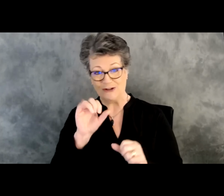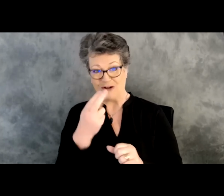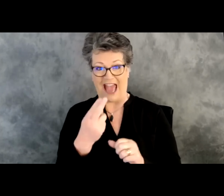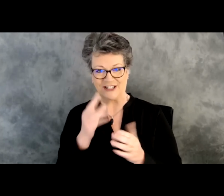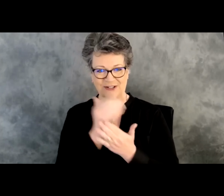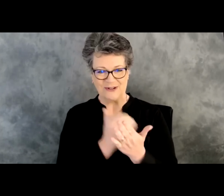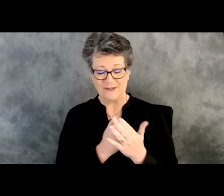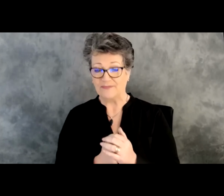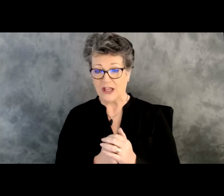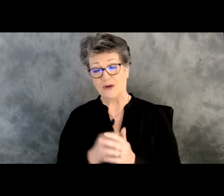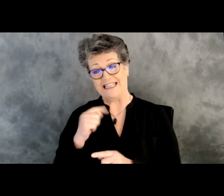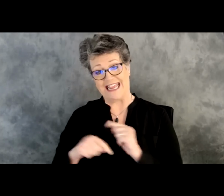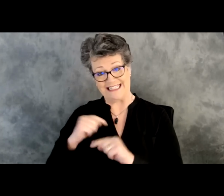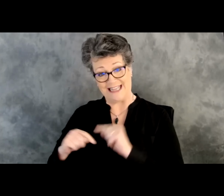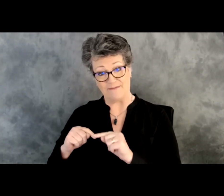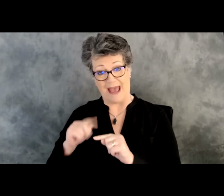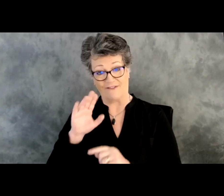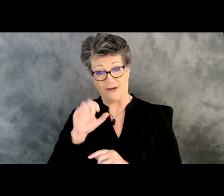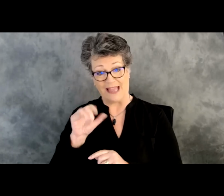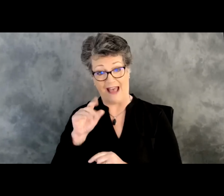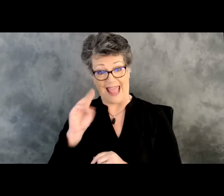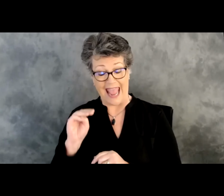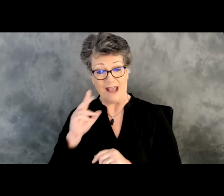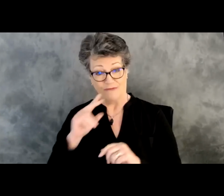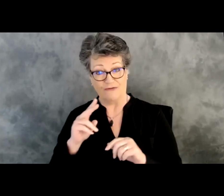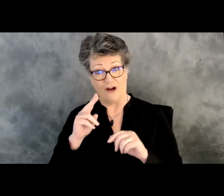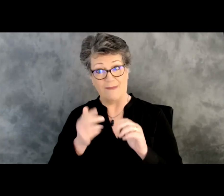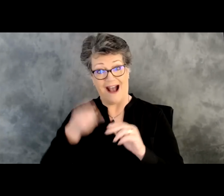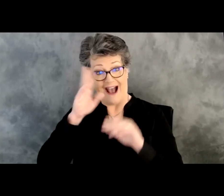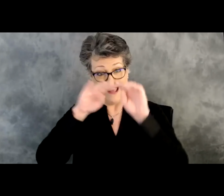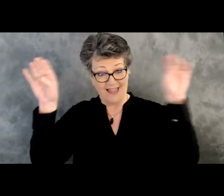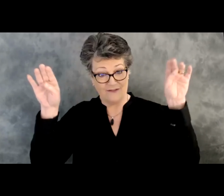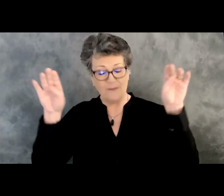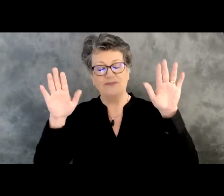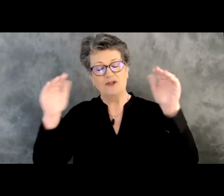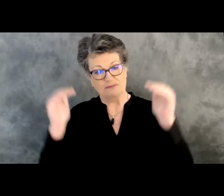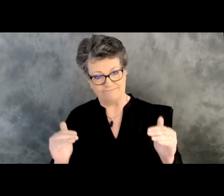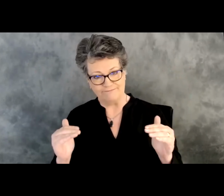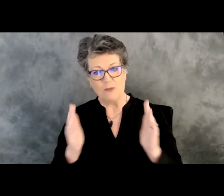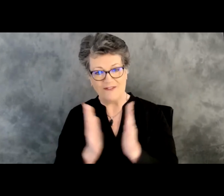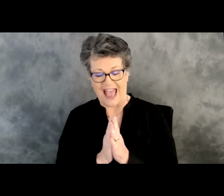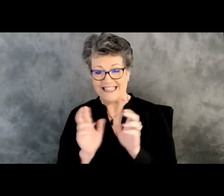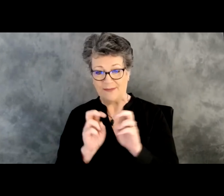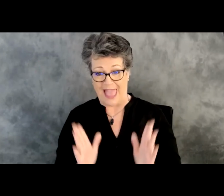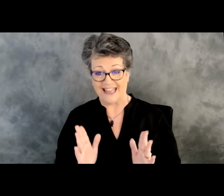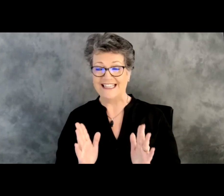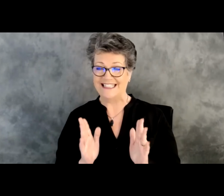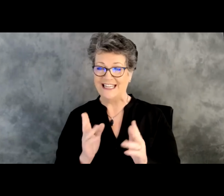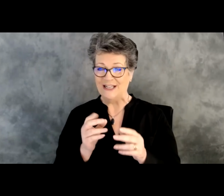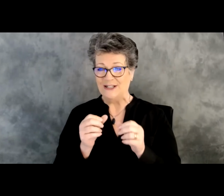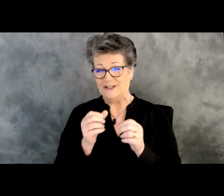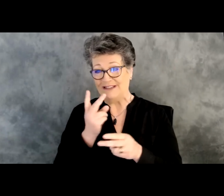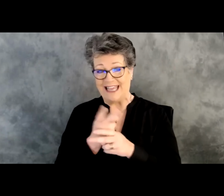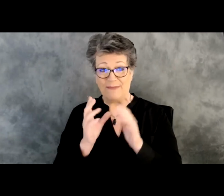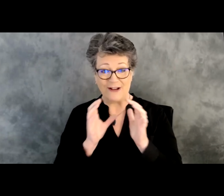to look at CalAIM from that 30,000-foot level. And we've asked our panelists to keep the conversation light and to avoid